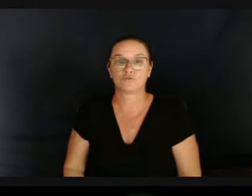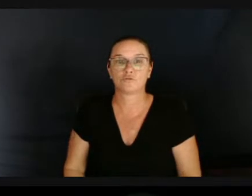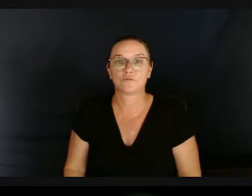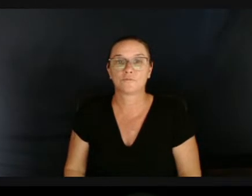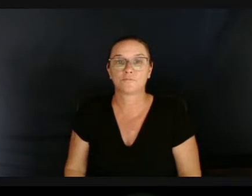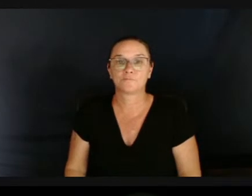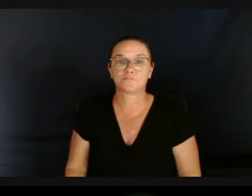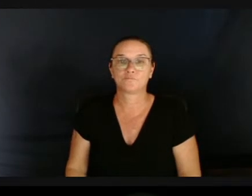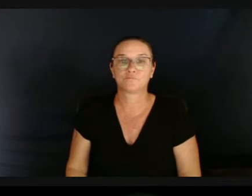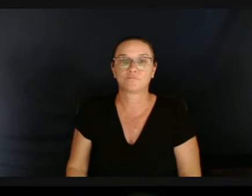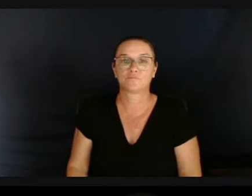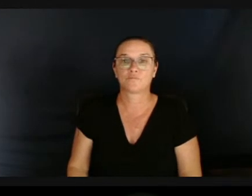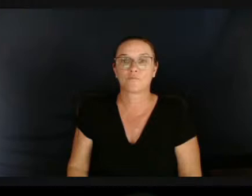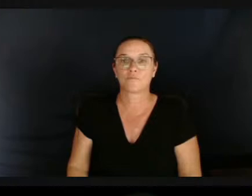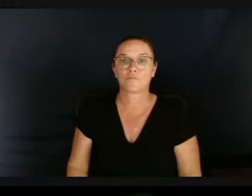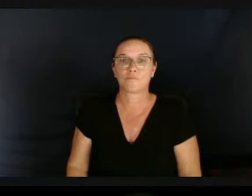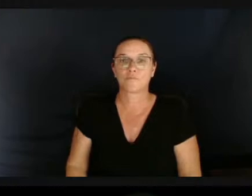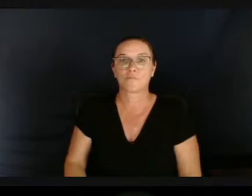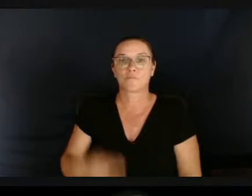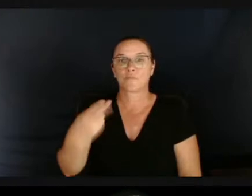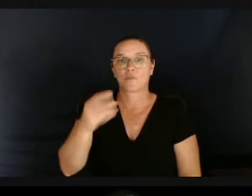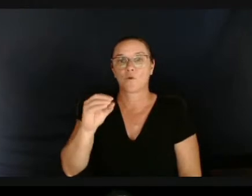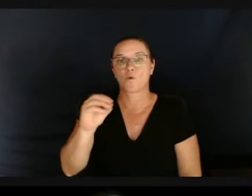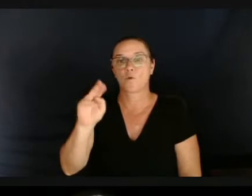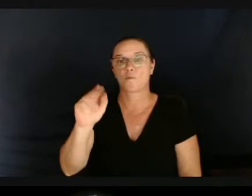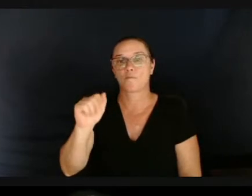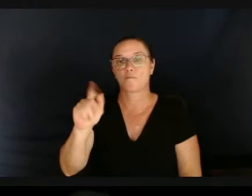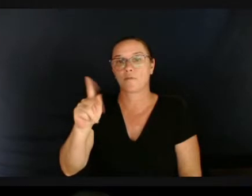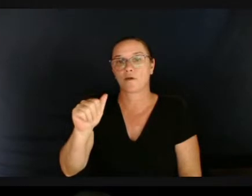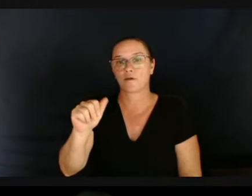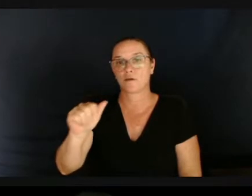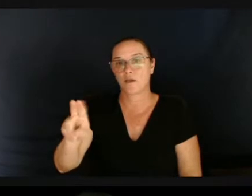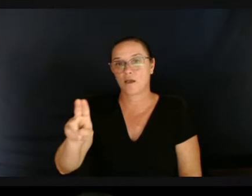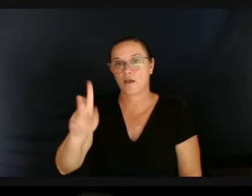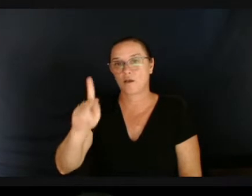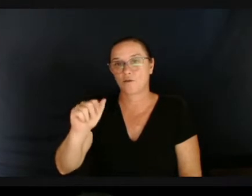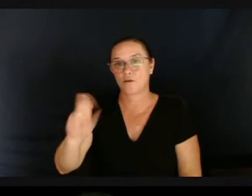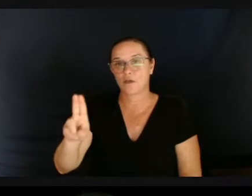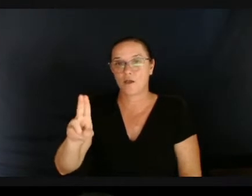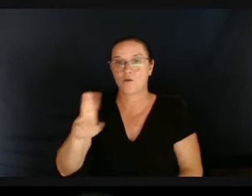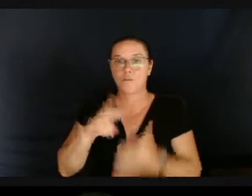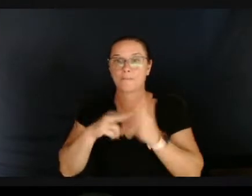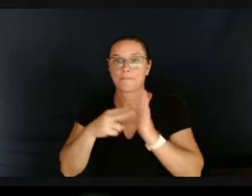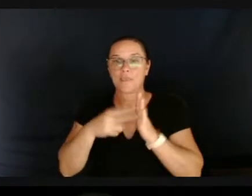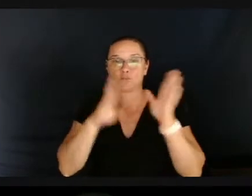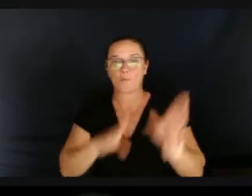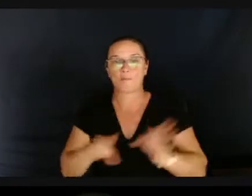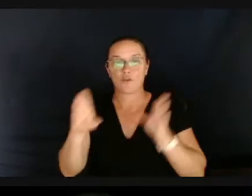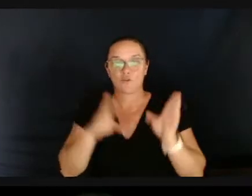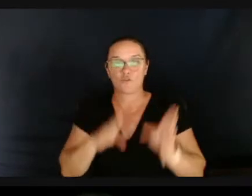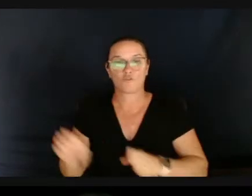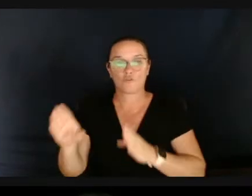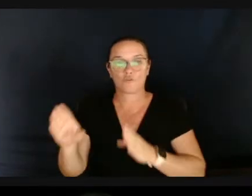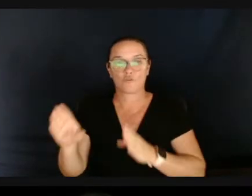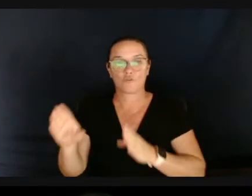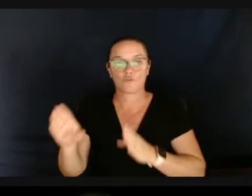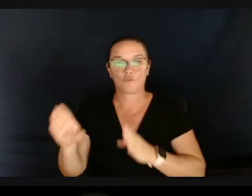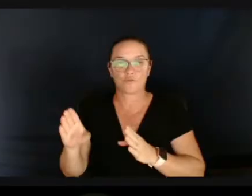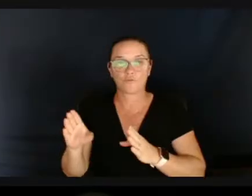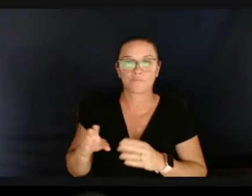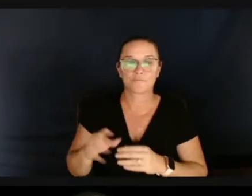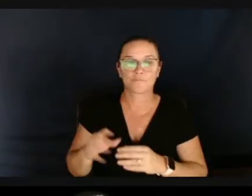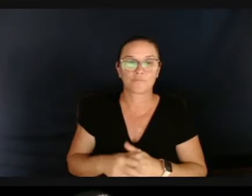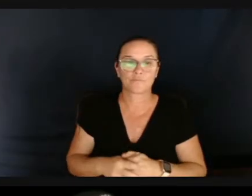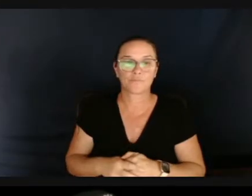which is today, Ho'oma Kaukau means preparedness. And they are noting many